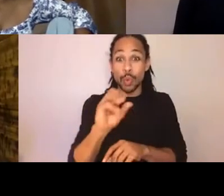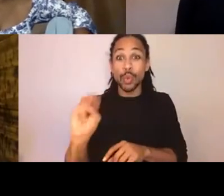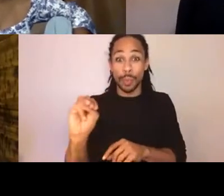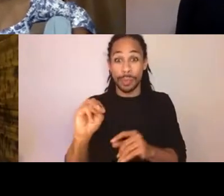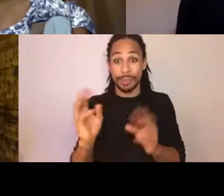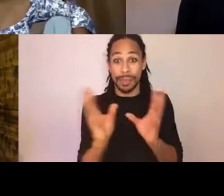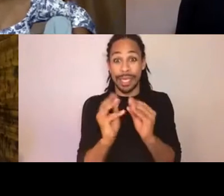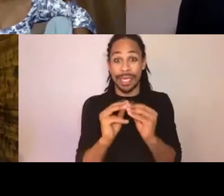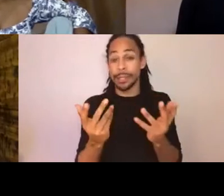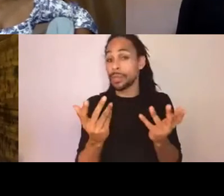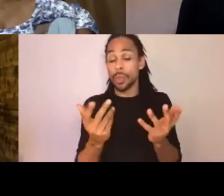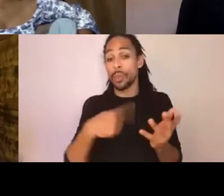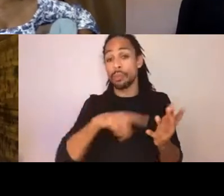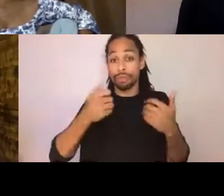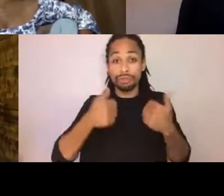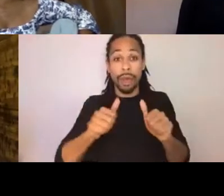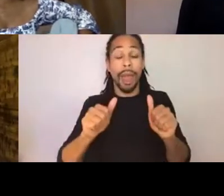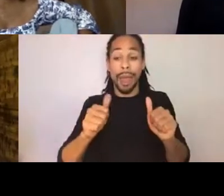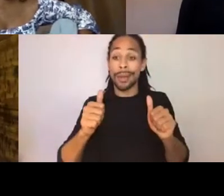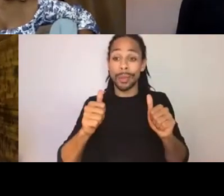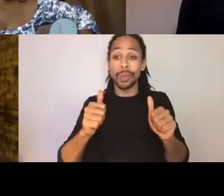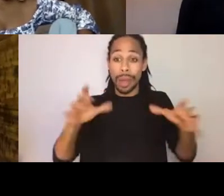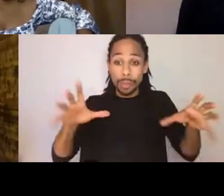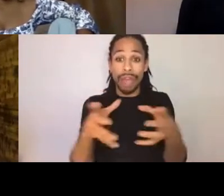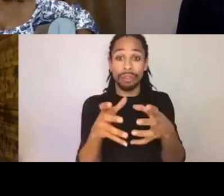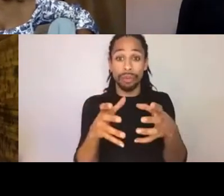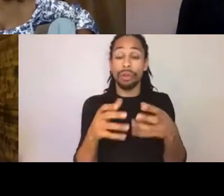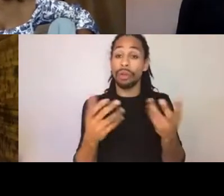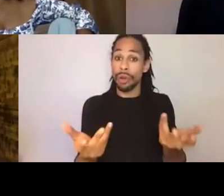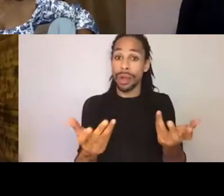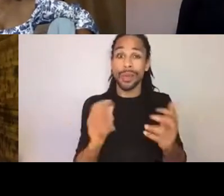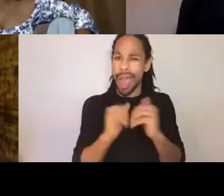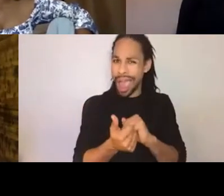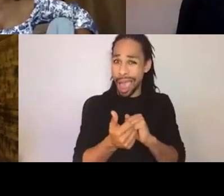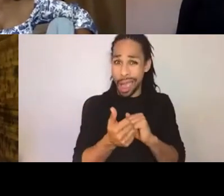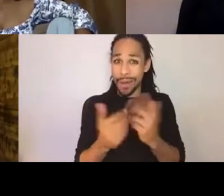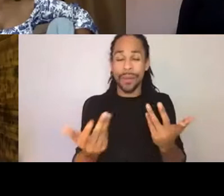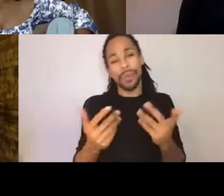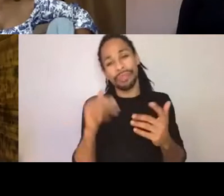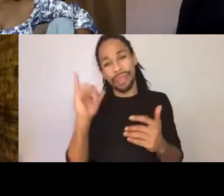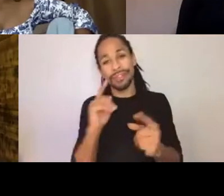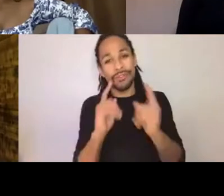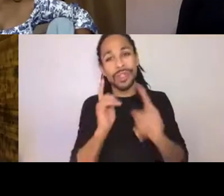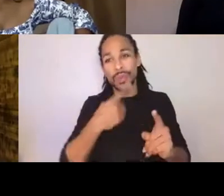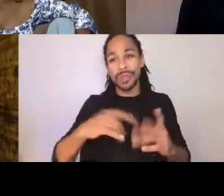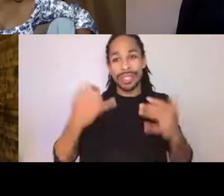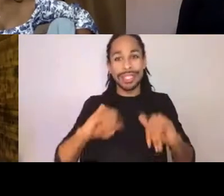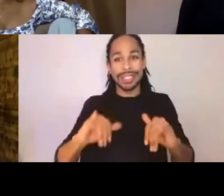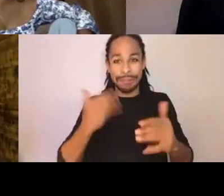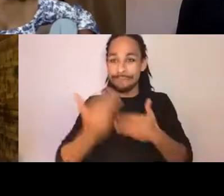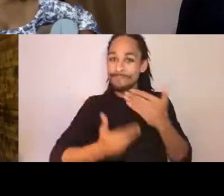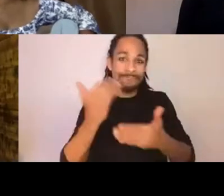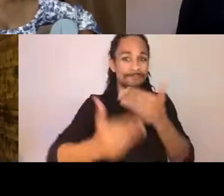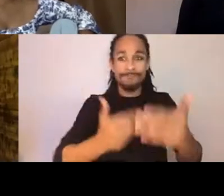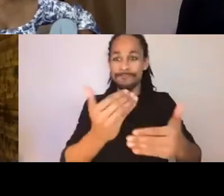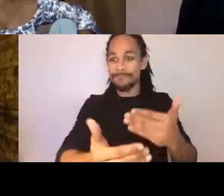to be more, you know, to come together. And how do we do that? Well, it's a conversation that we are still having,